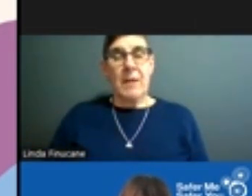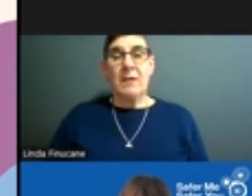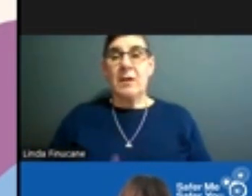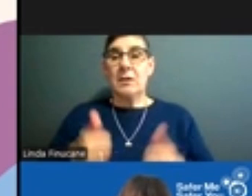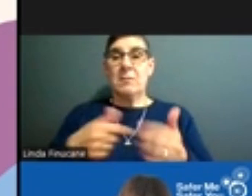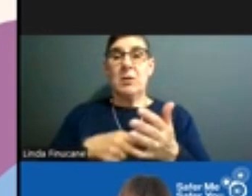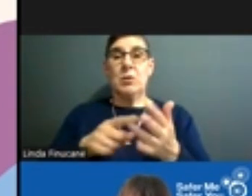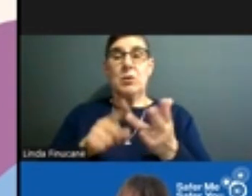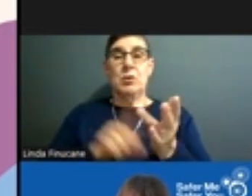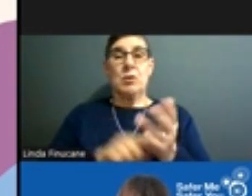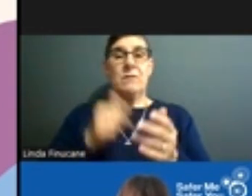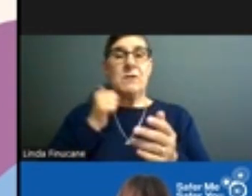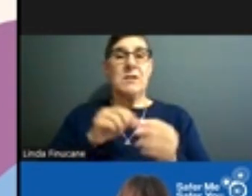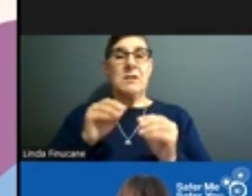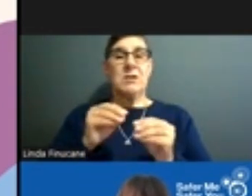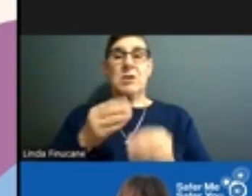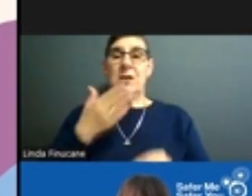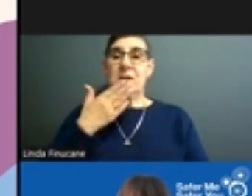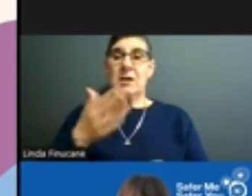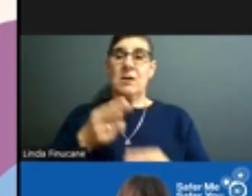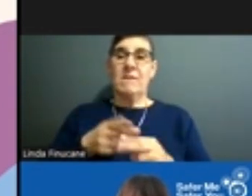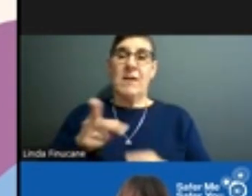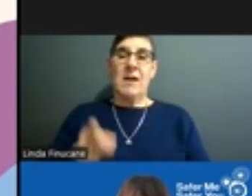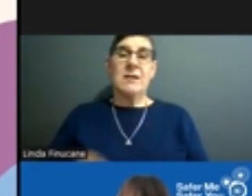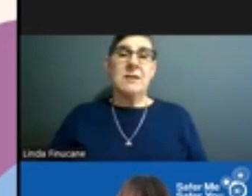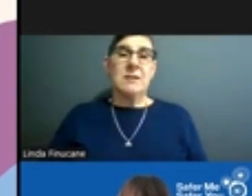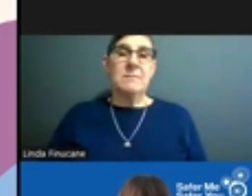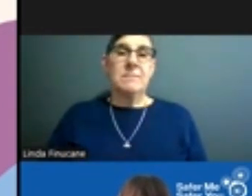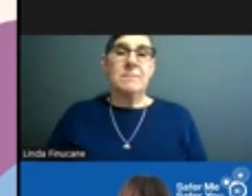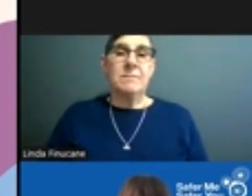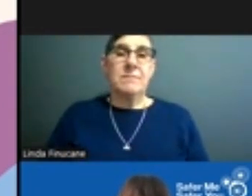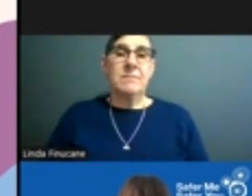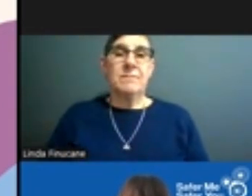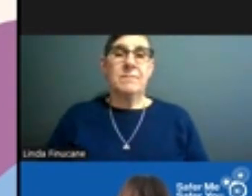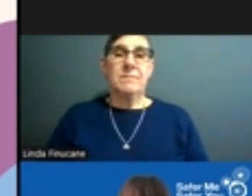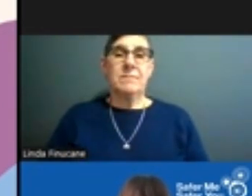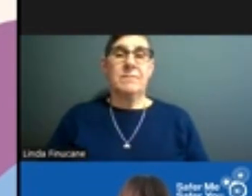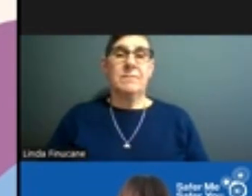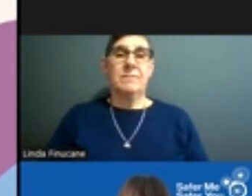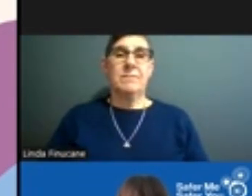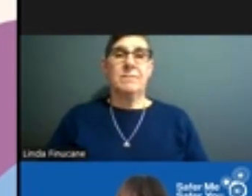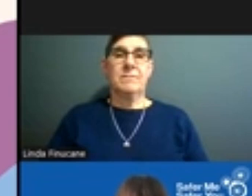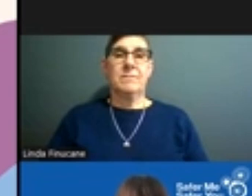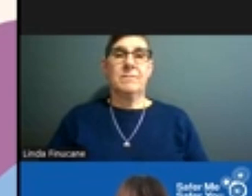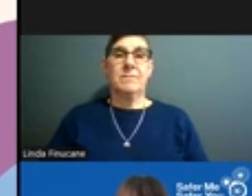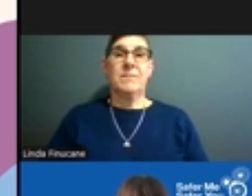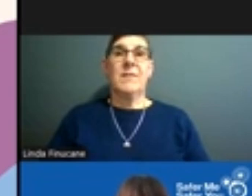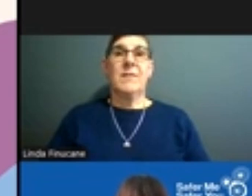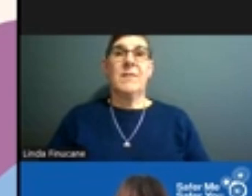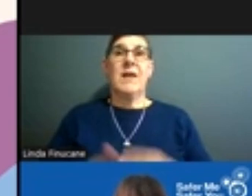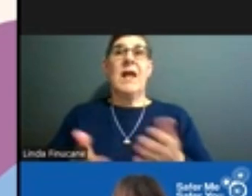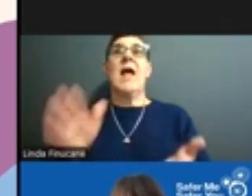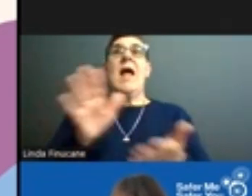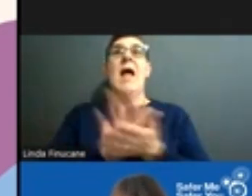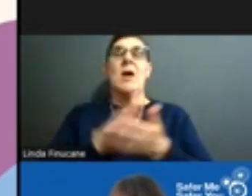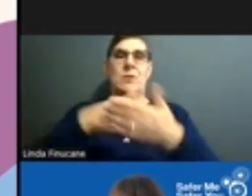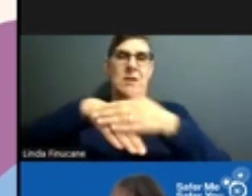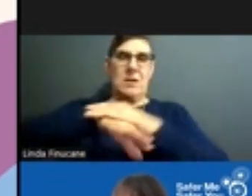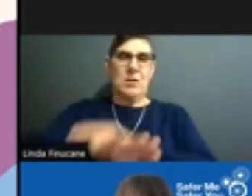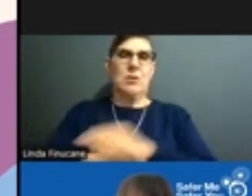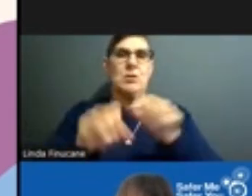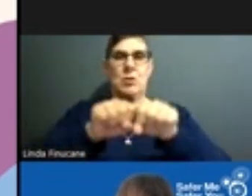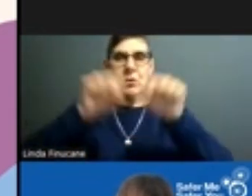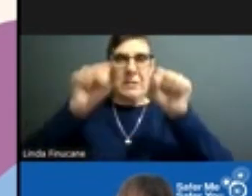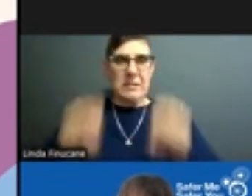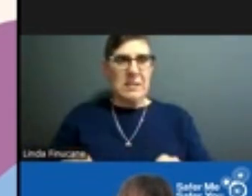in sex education. Thank you. I'm not sure about the process of getting it in to schools, but it's